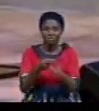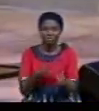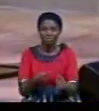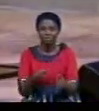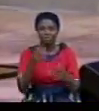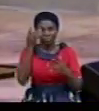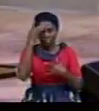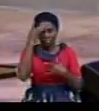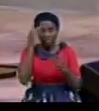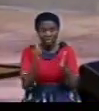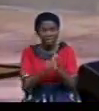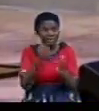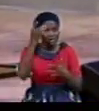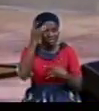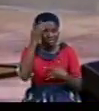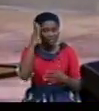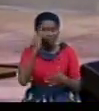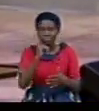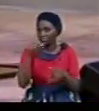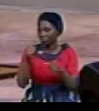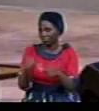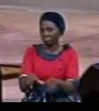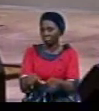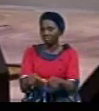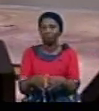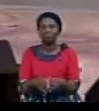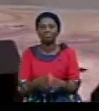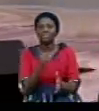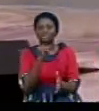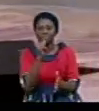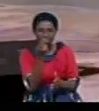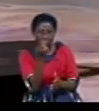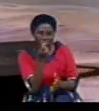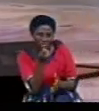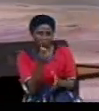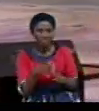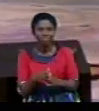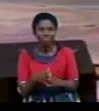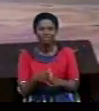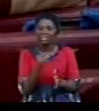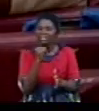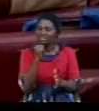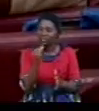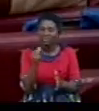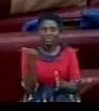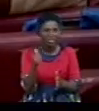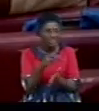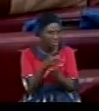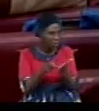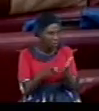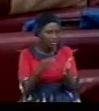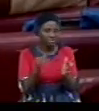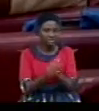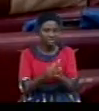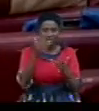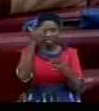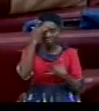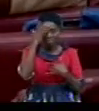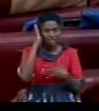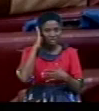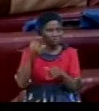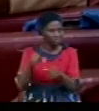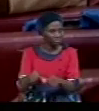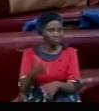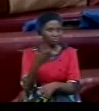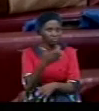will not remain not a traits not any part of that sickness will